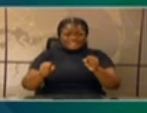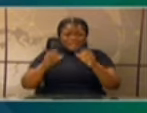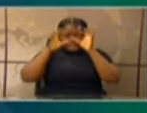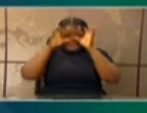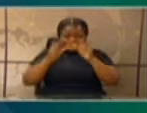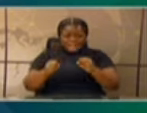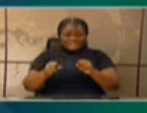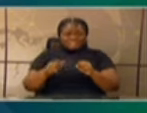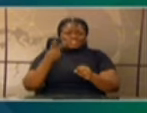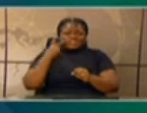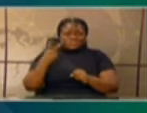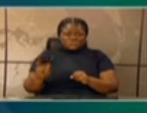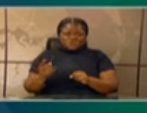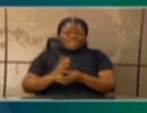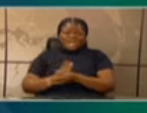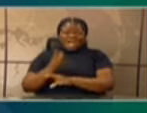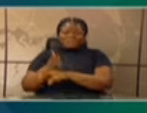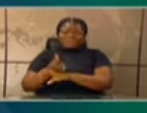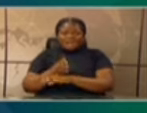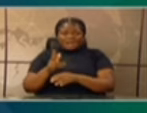billion. Mamie is away.